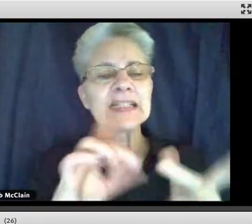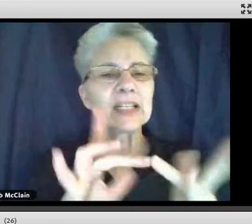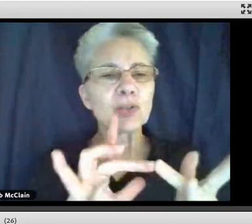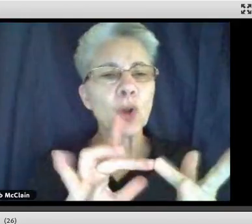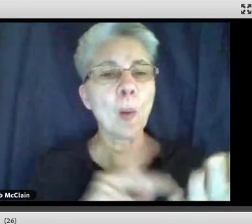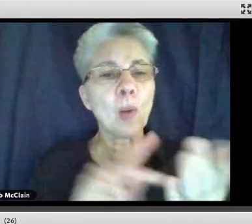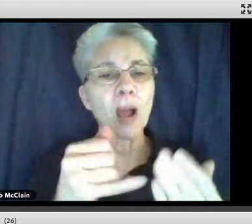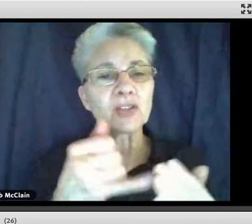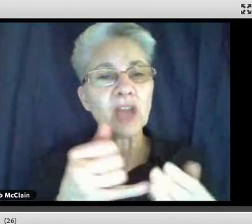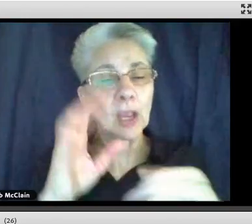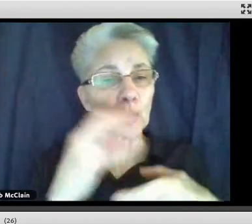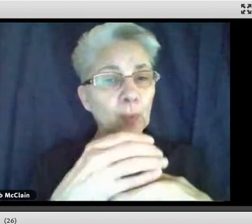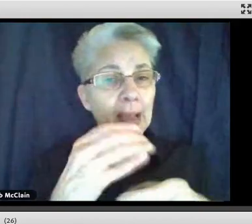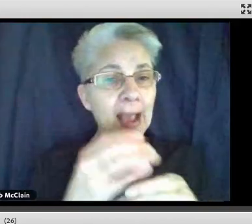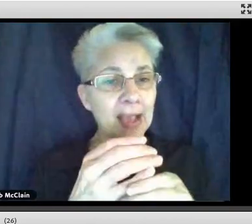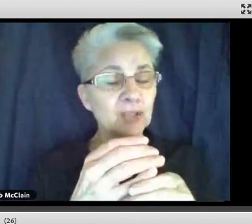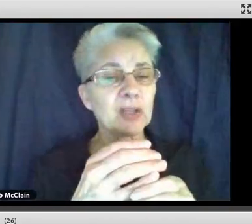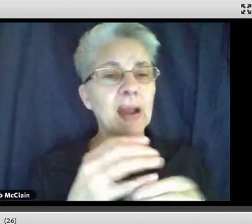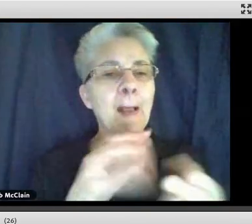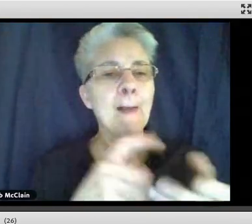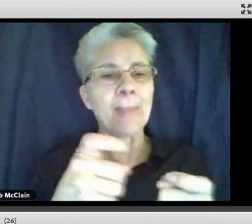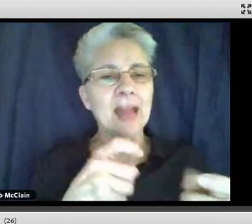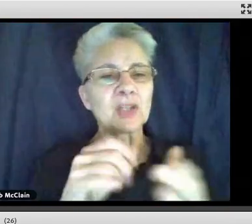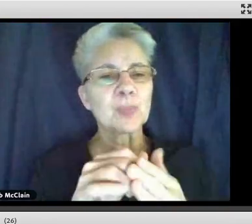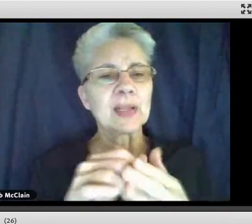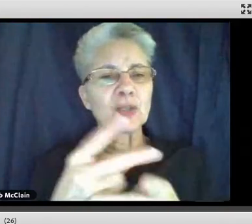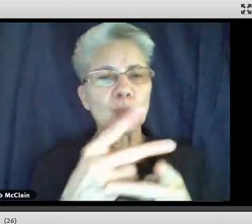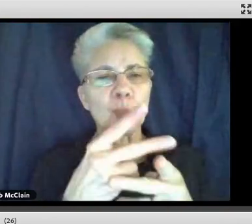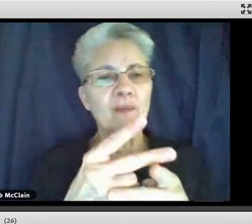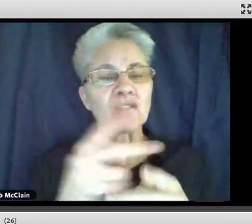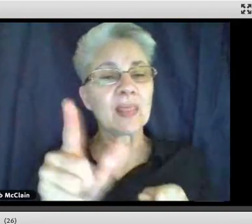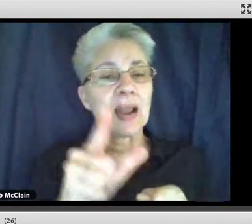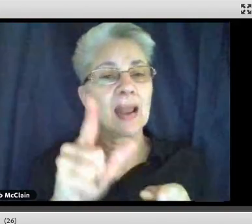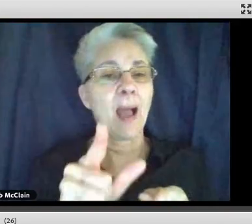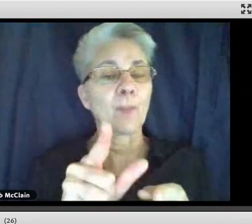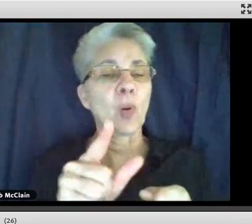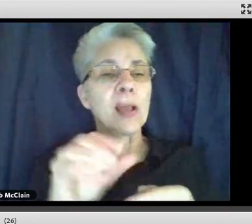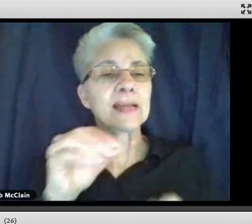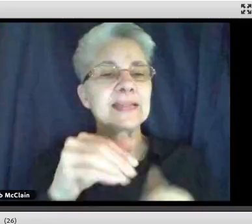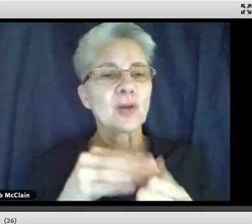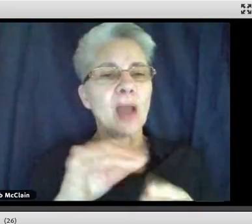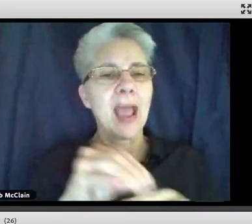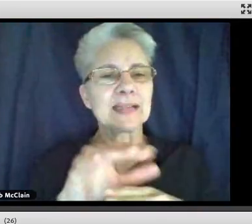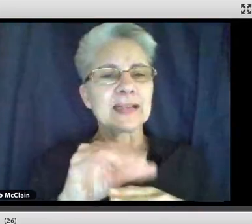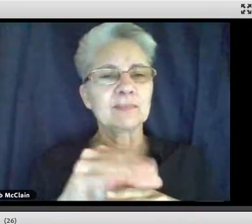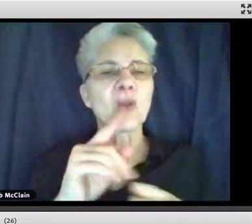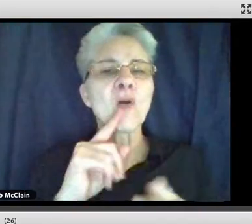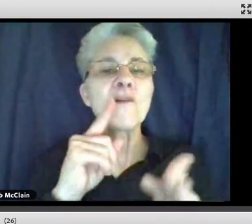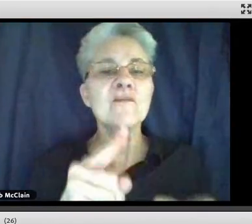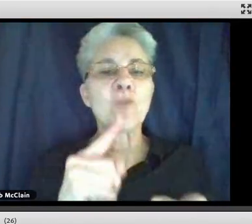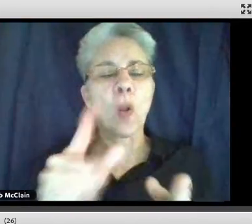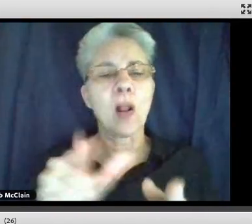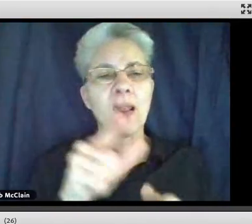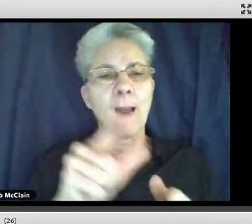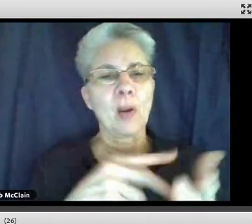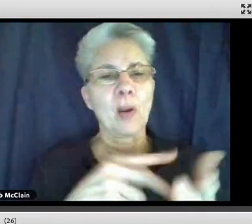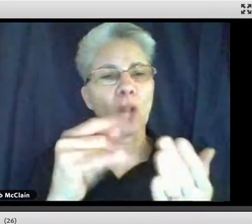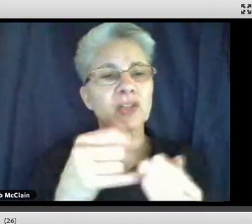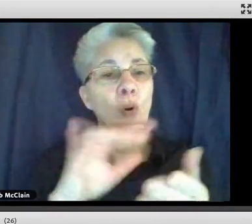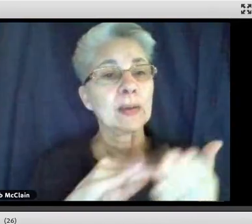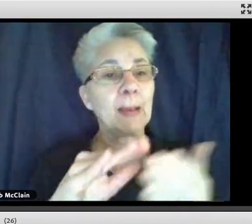creation, management, supervision of the Digital Library Center, and acting as a consultant for digital archiving projects on campus and